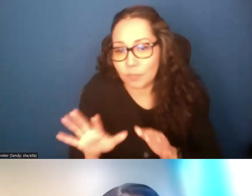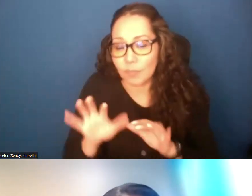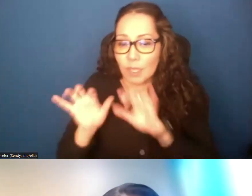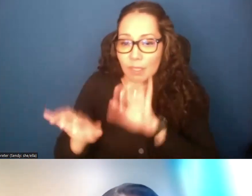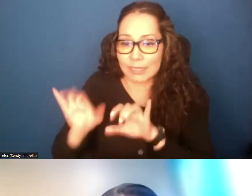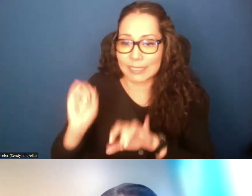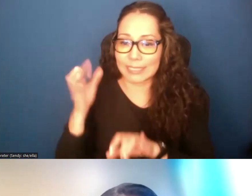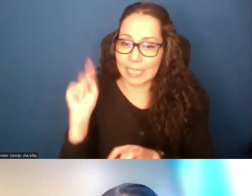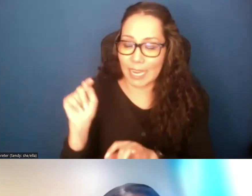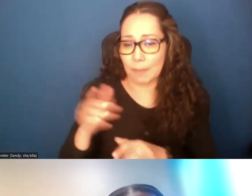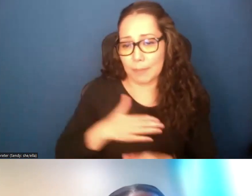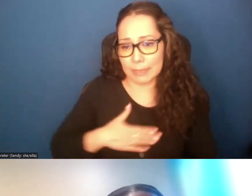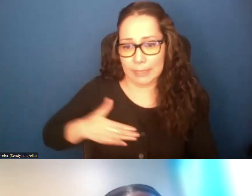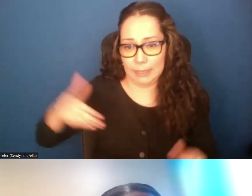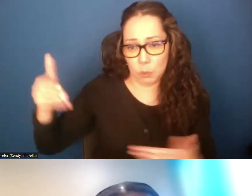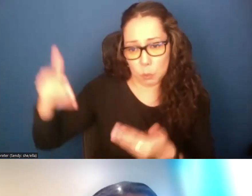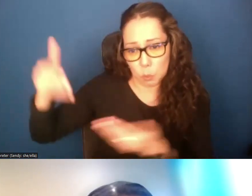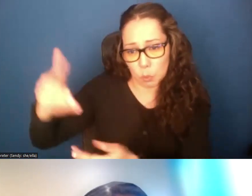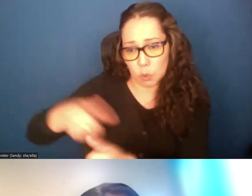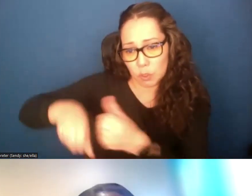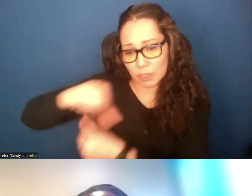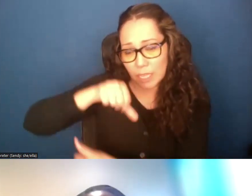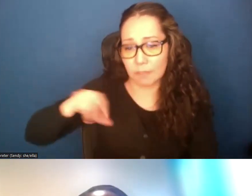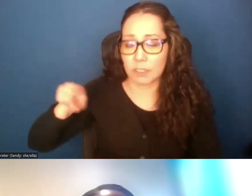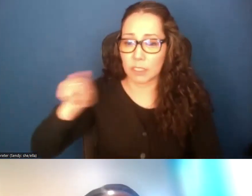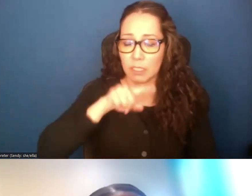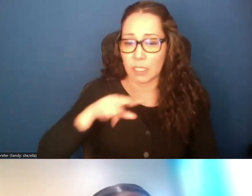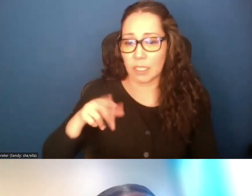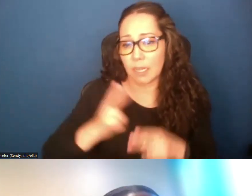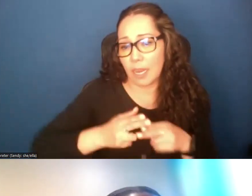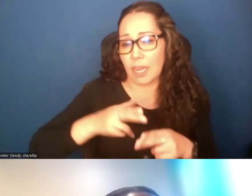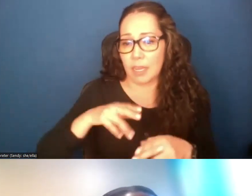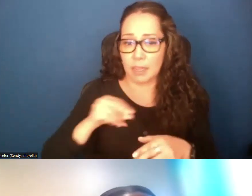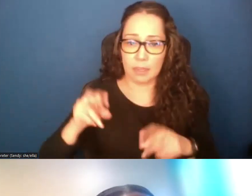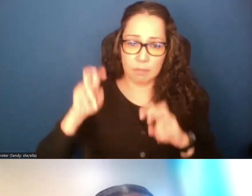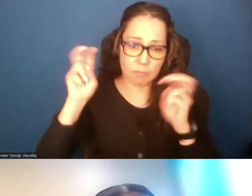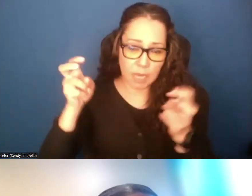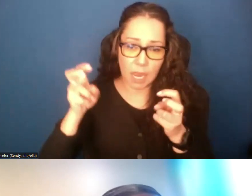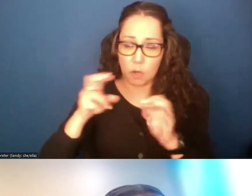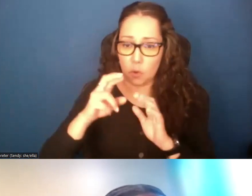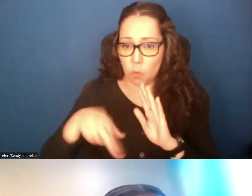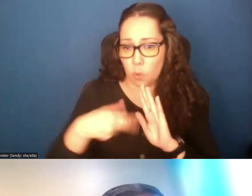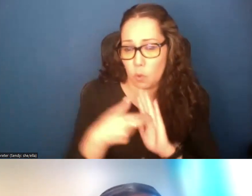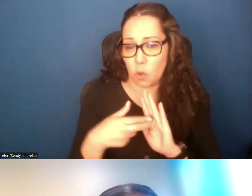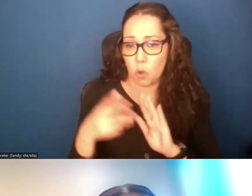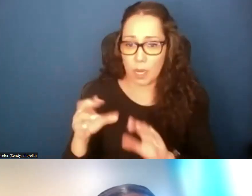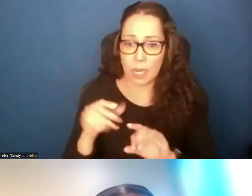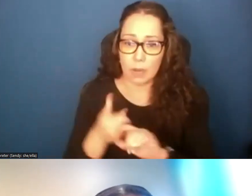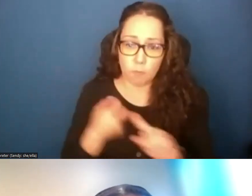Please introduce yourself, provide your name, title, and the organization that you're from.